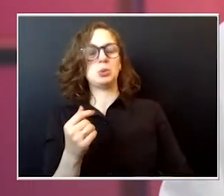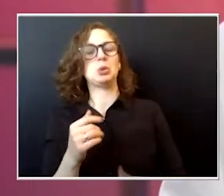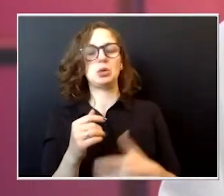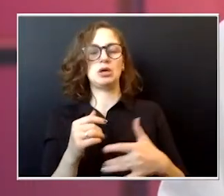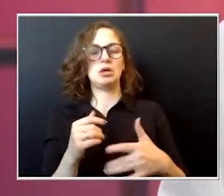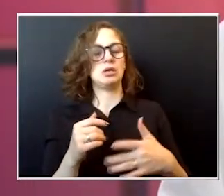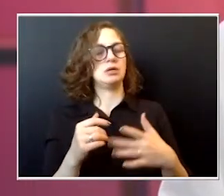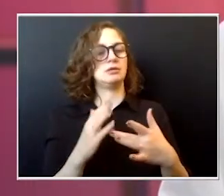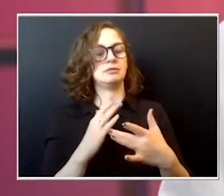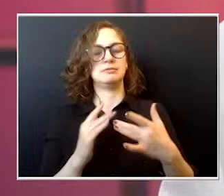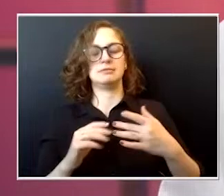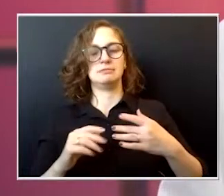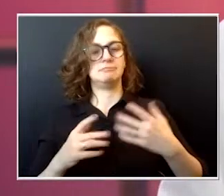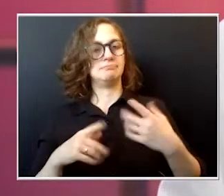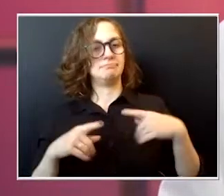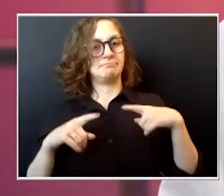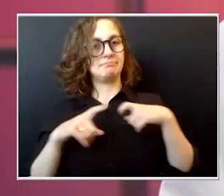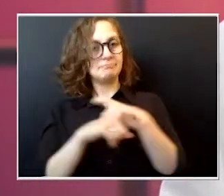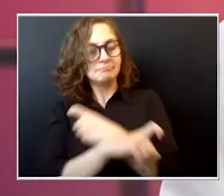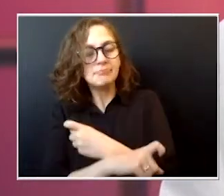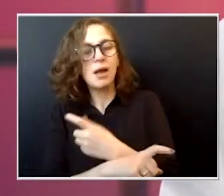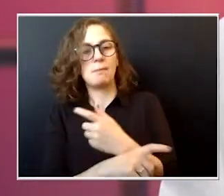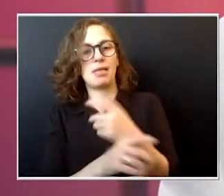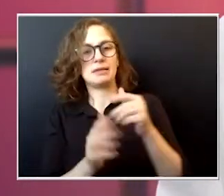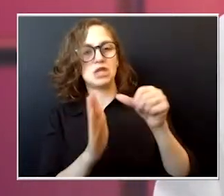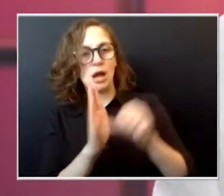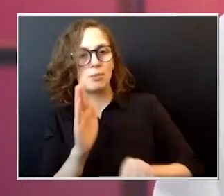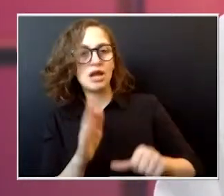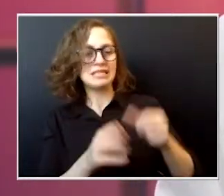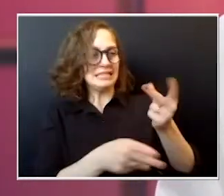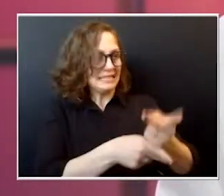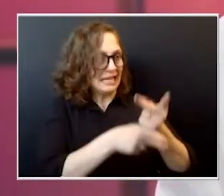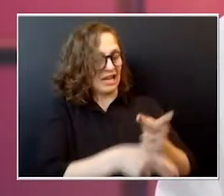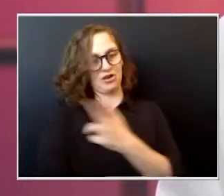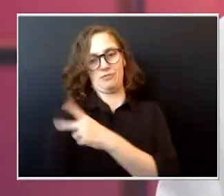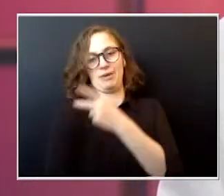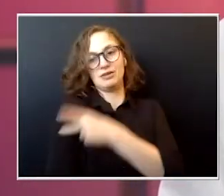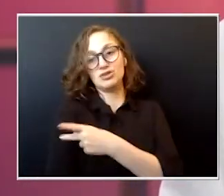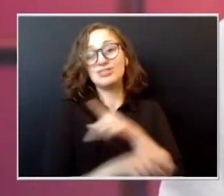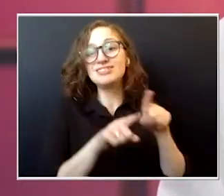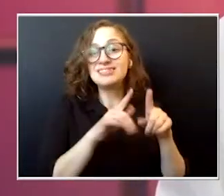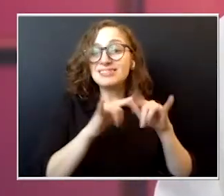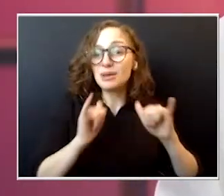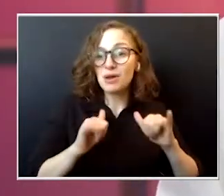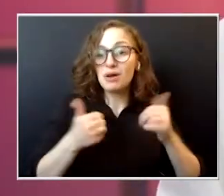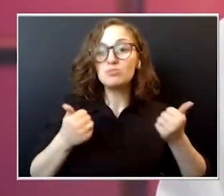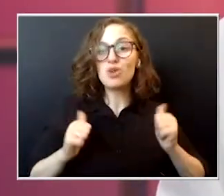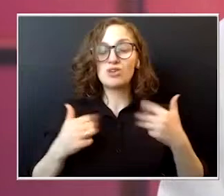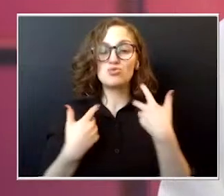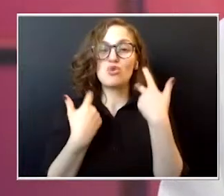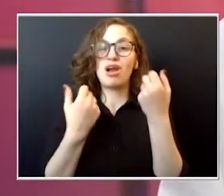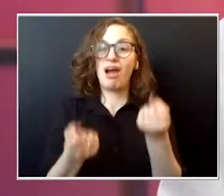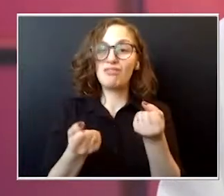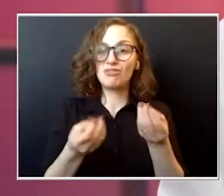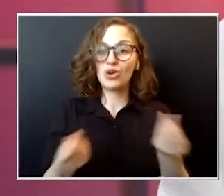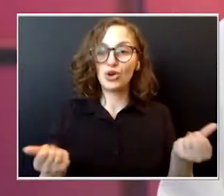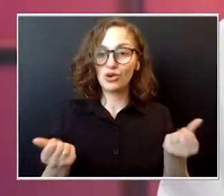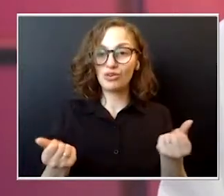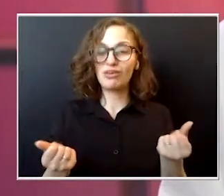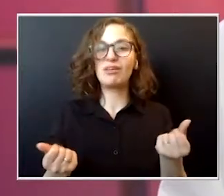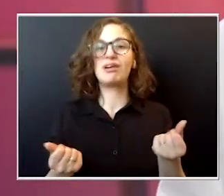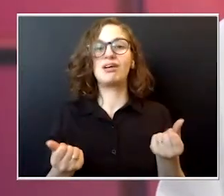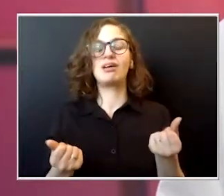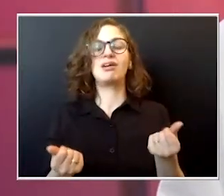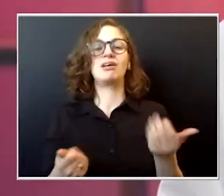complex patients, and you're also trying to recover. I had a lot of support from the institution I was training